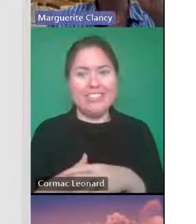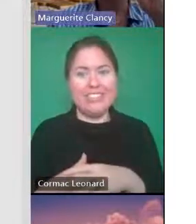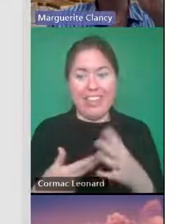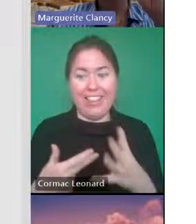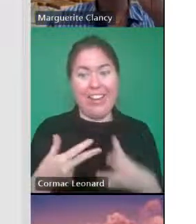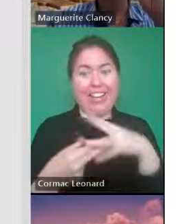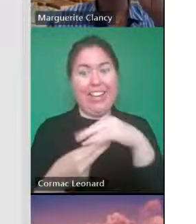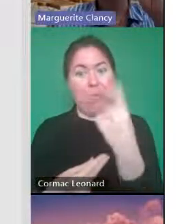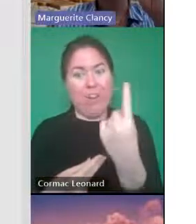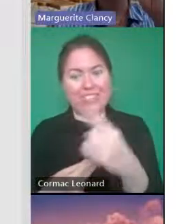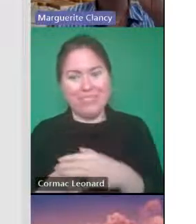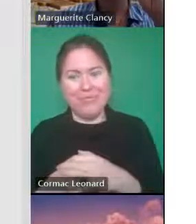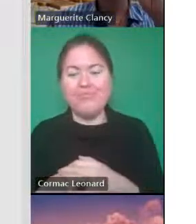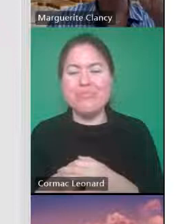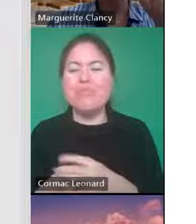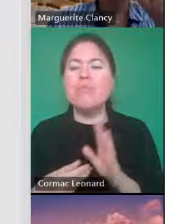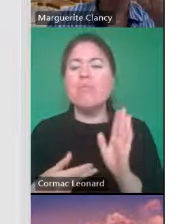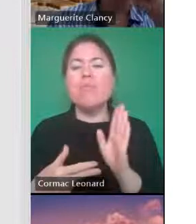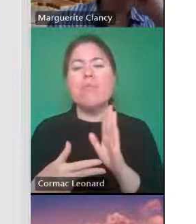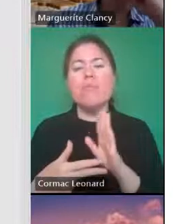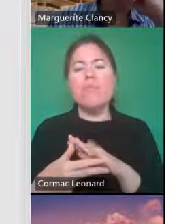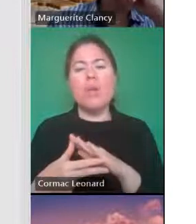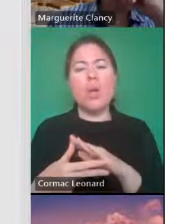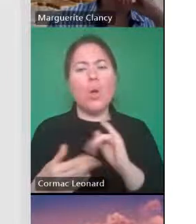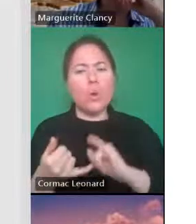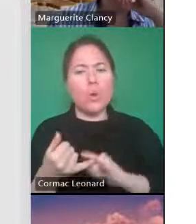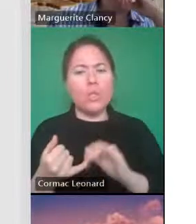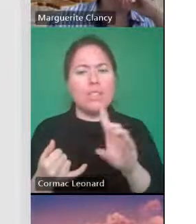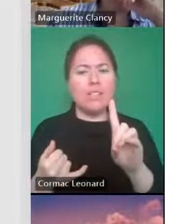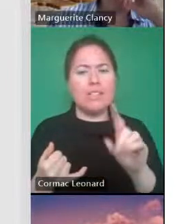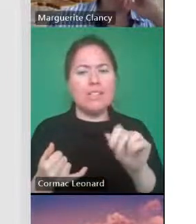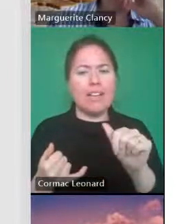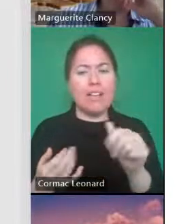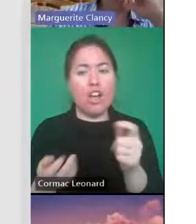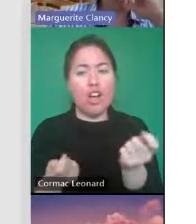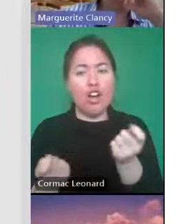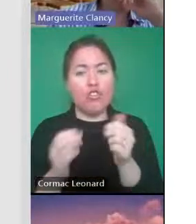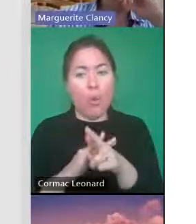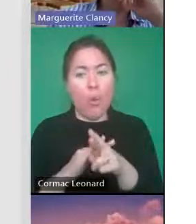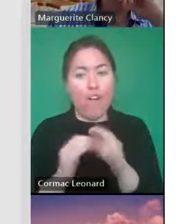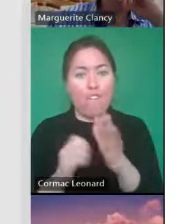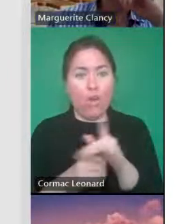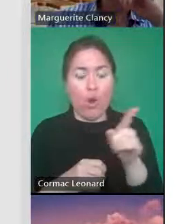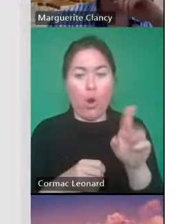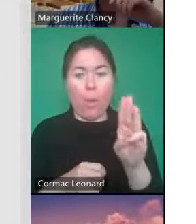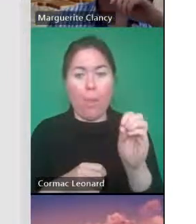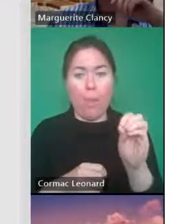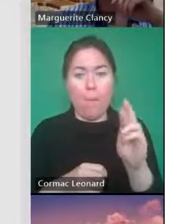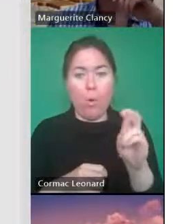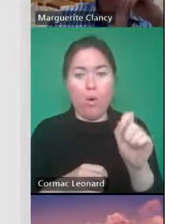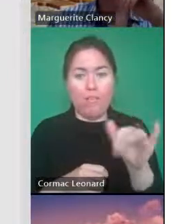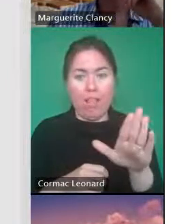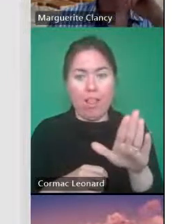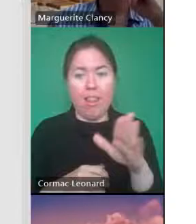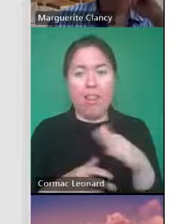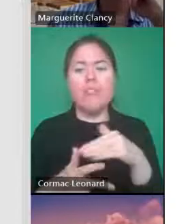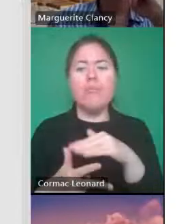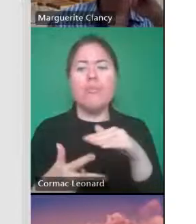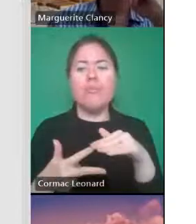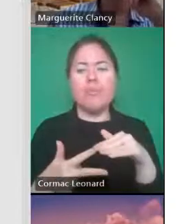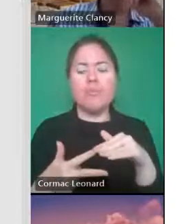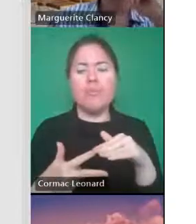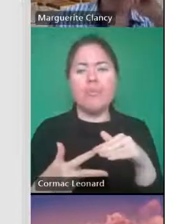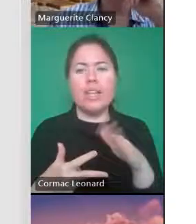great, who the data controller is of the portal. Okay, so and then there's a second question